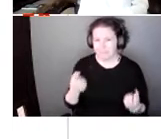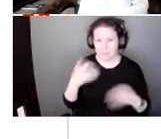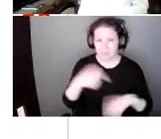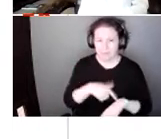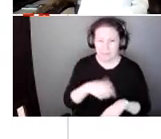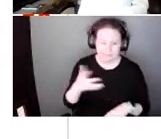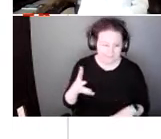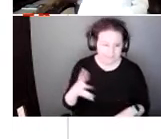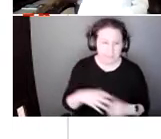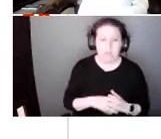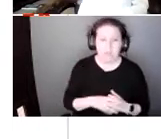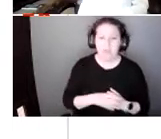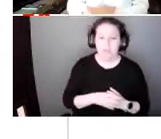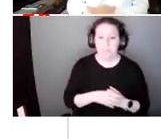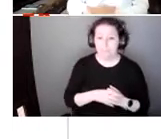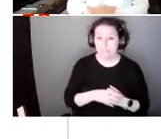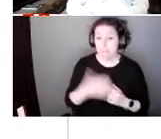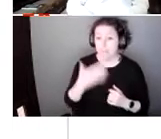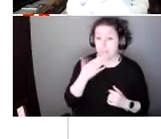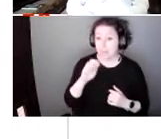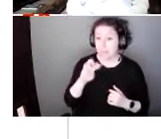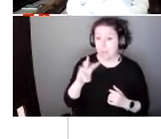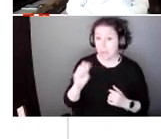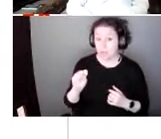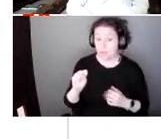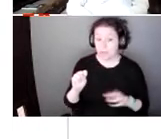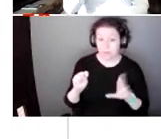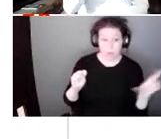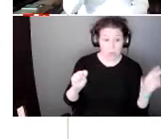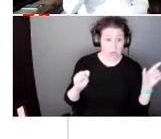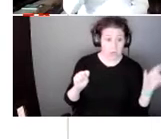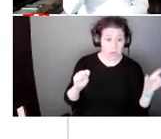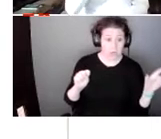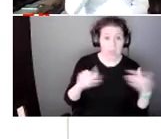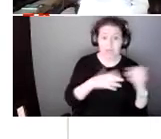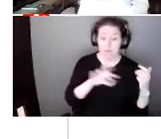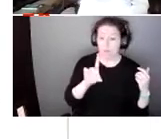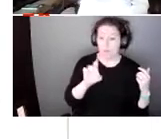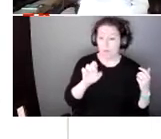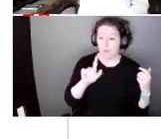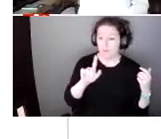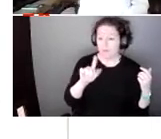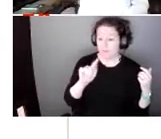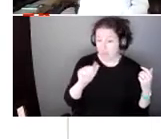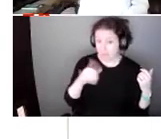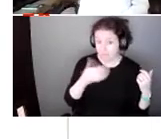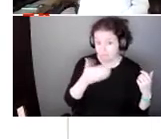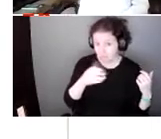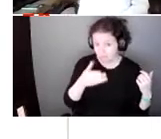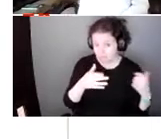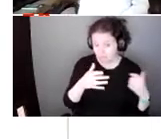past. And I think the good news is the right-hand side, despite Delta, we have not yet